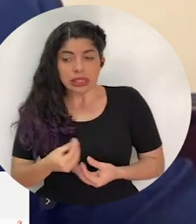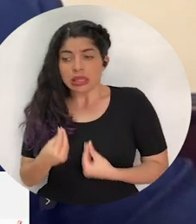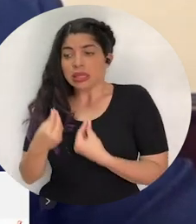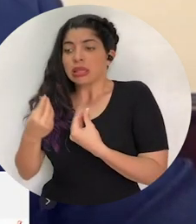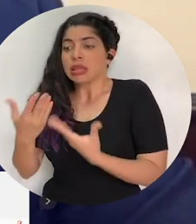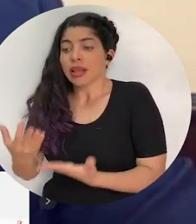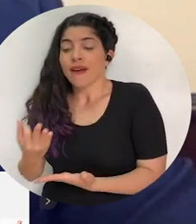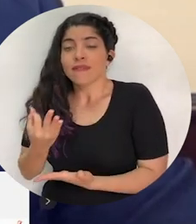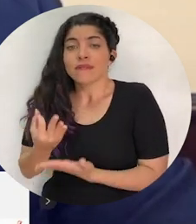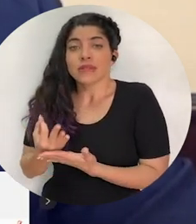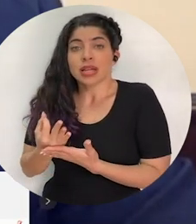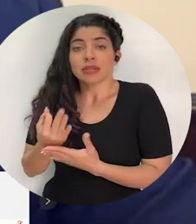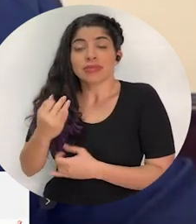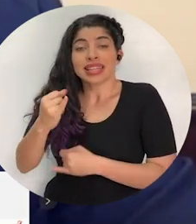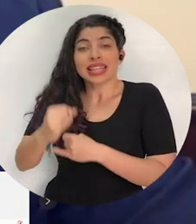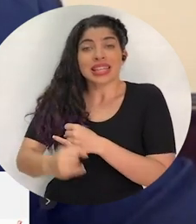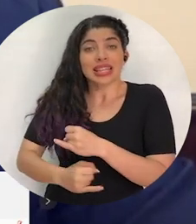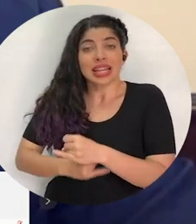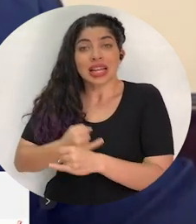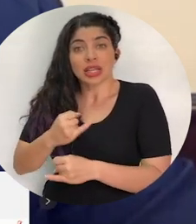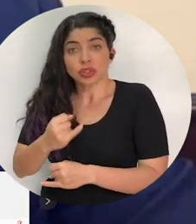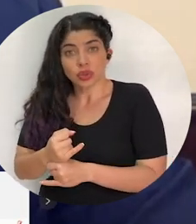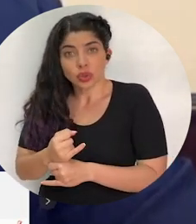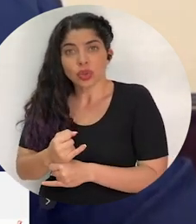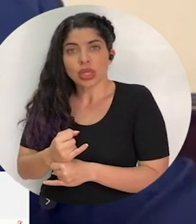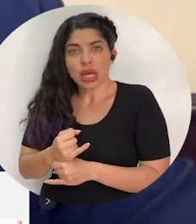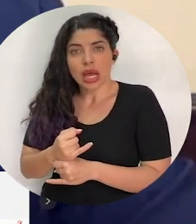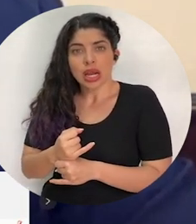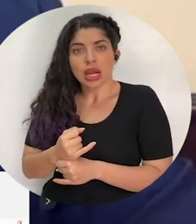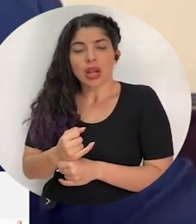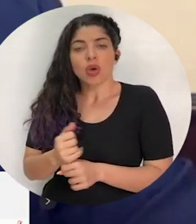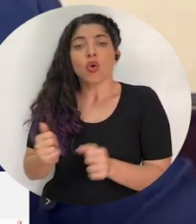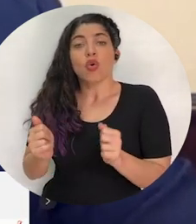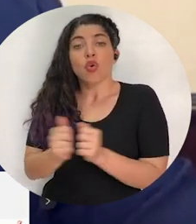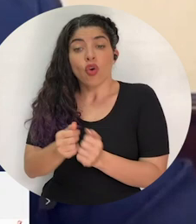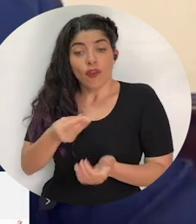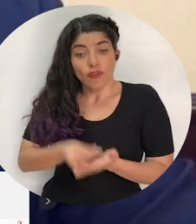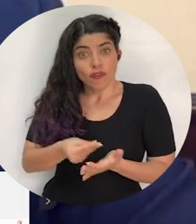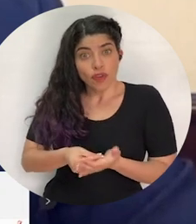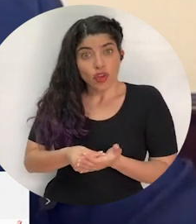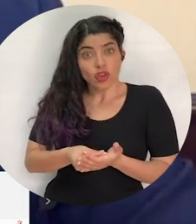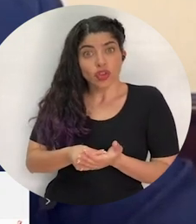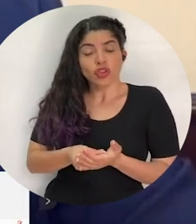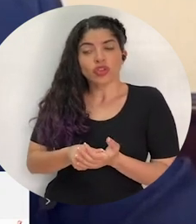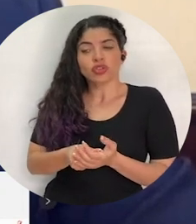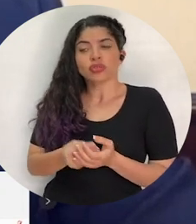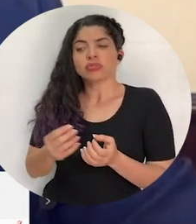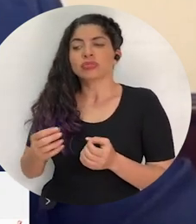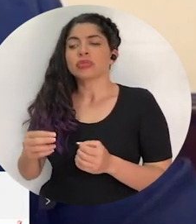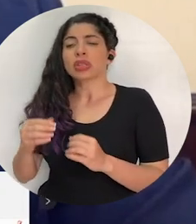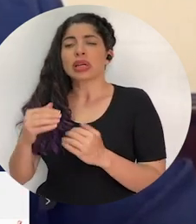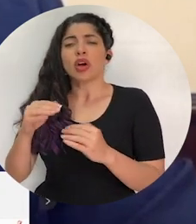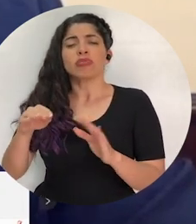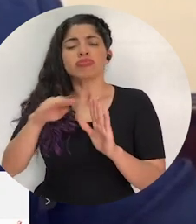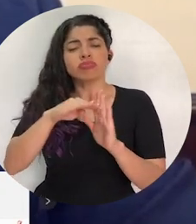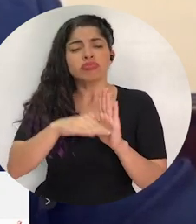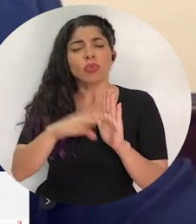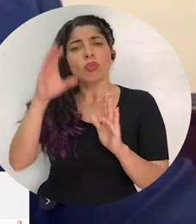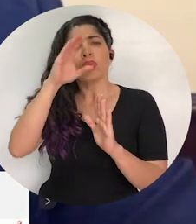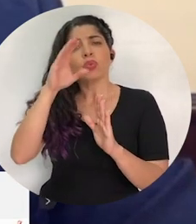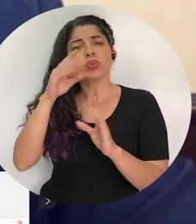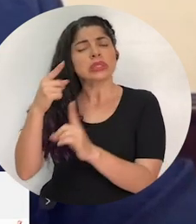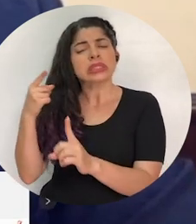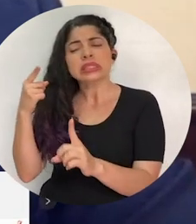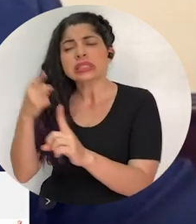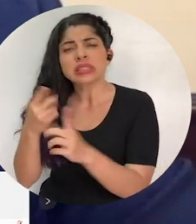providing international finance institutions with this capital, with these conditions